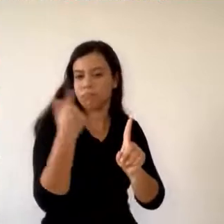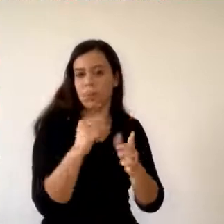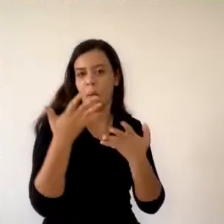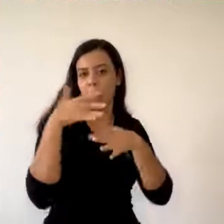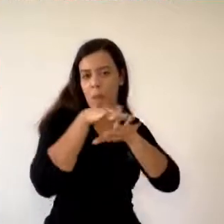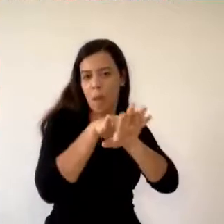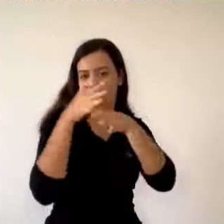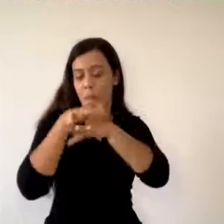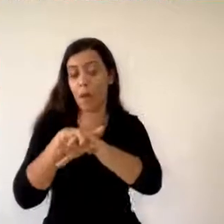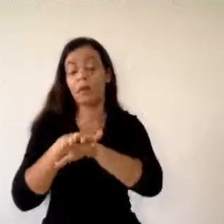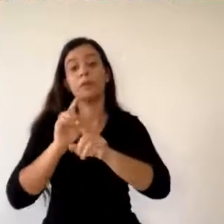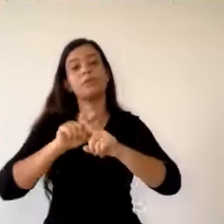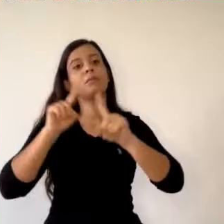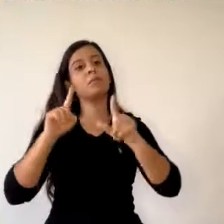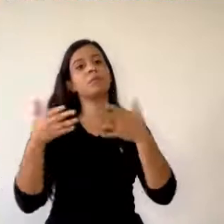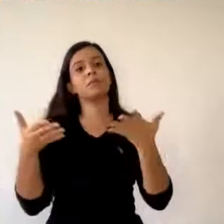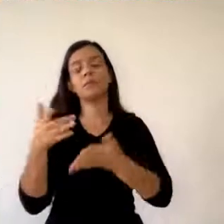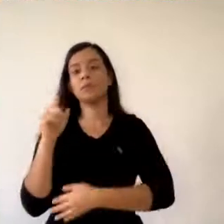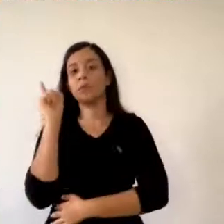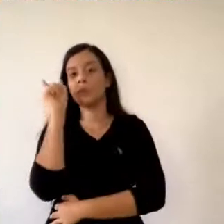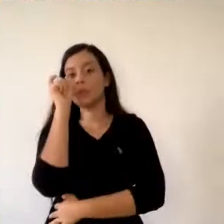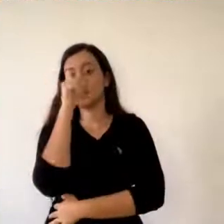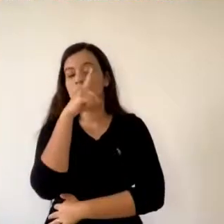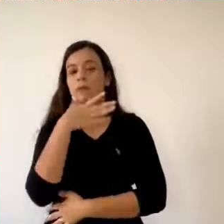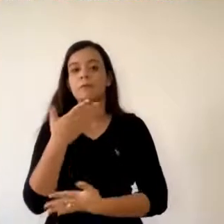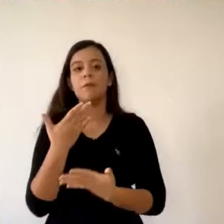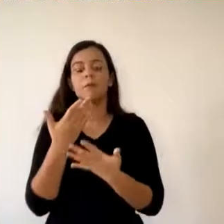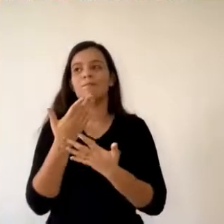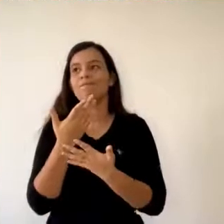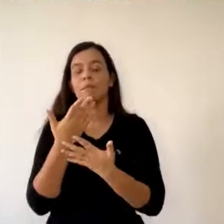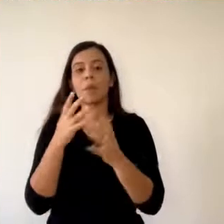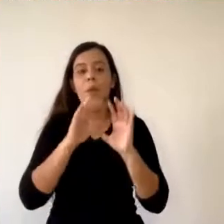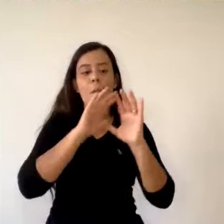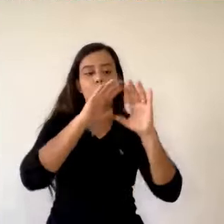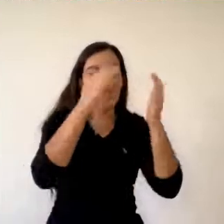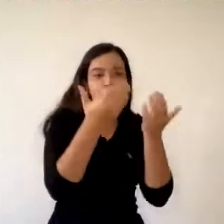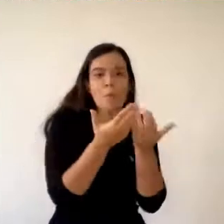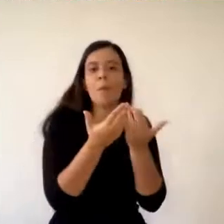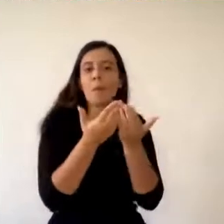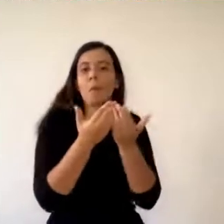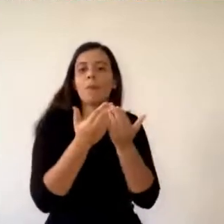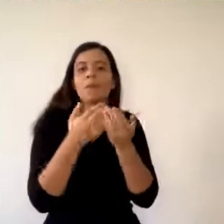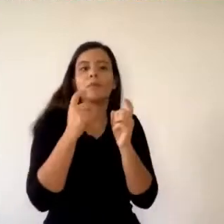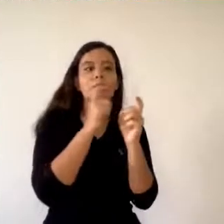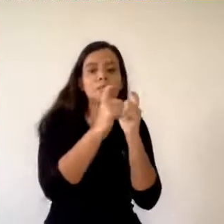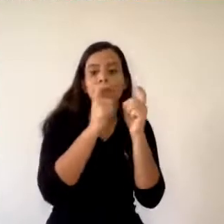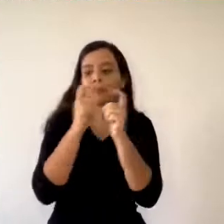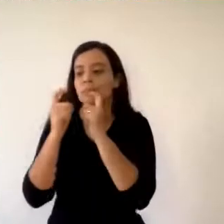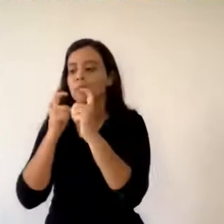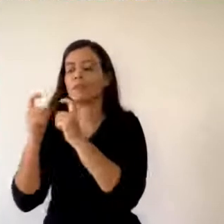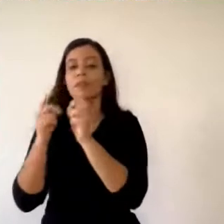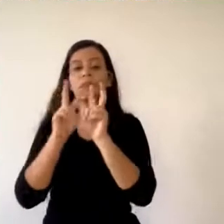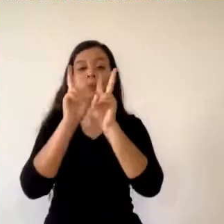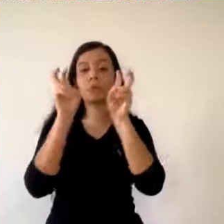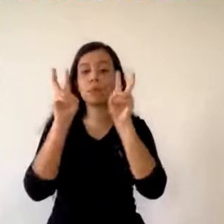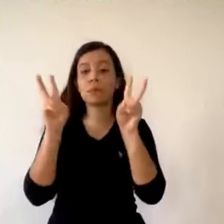more we have having great difficulties in breaking with these bubbles and talking to people